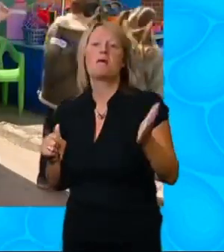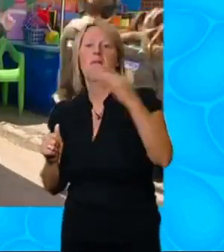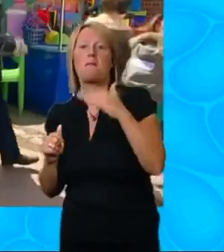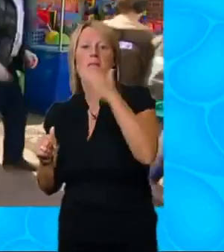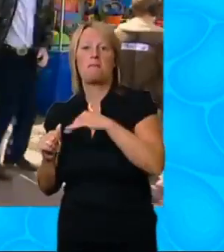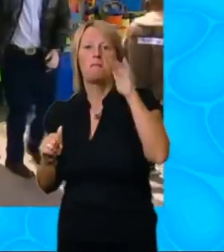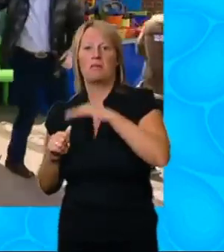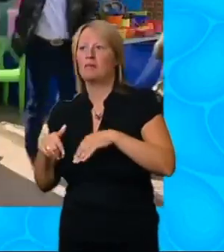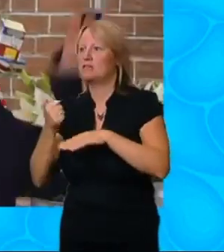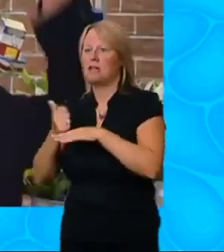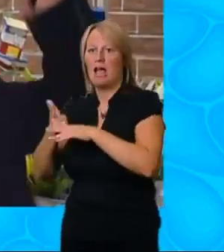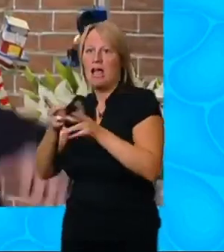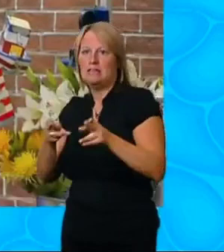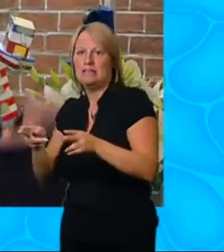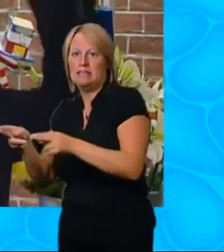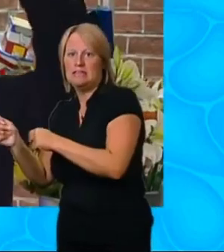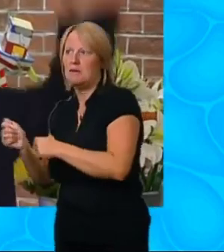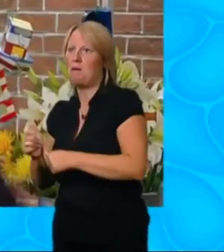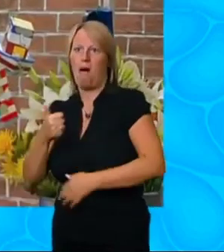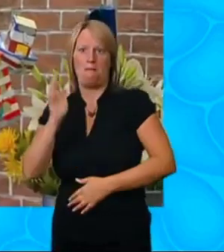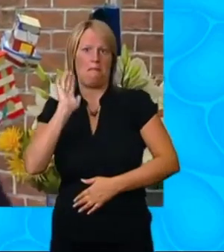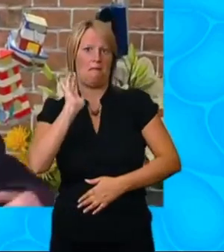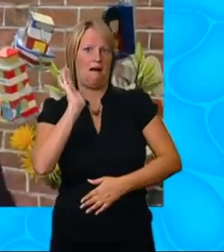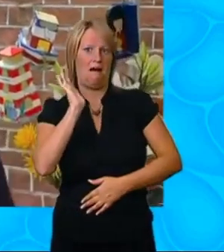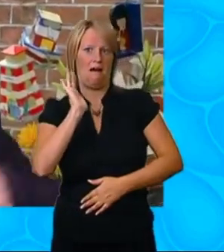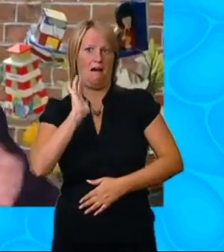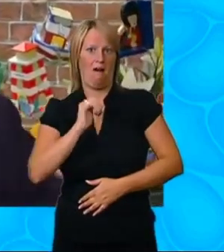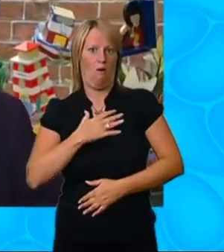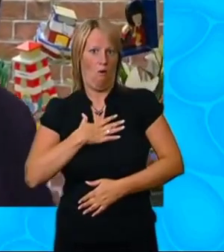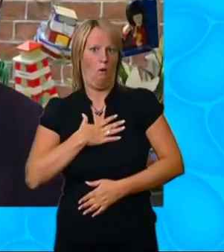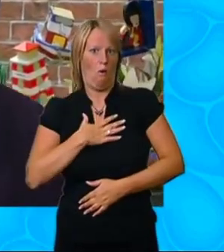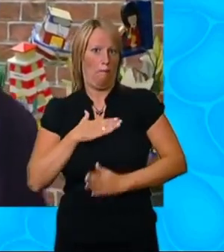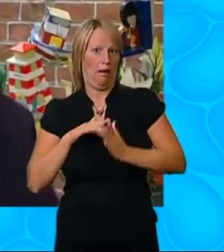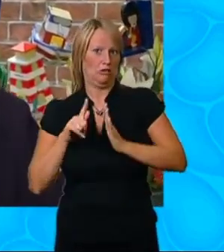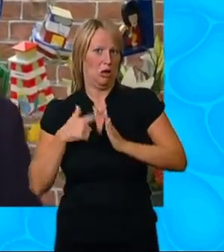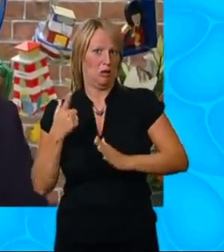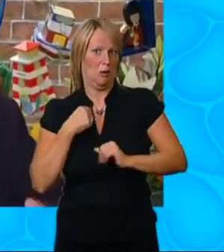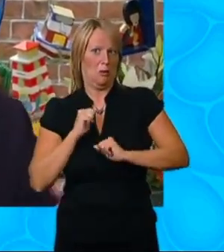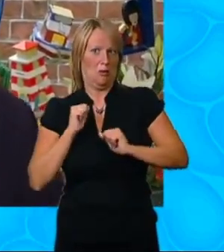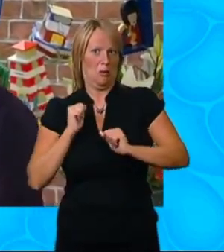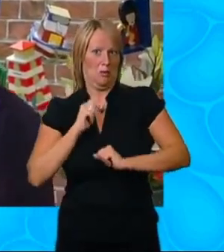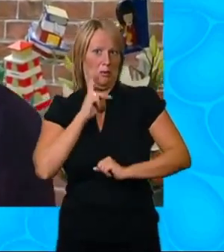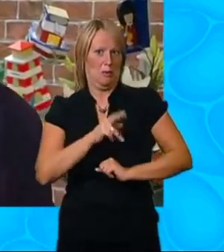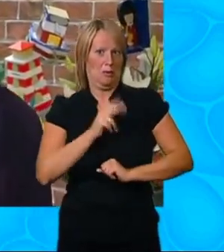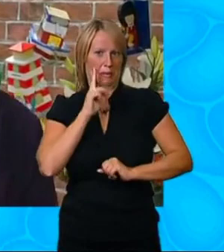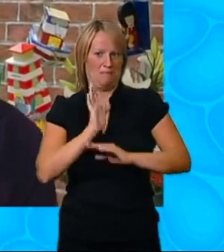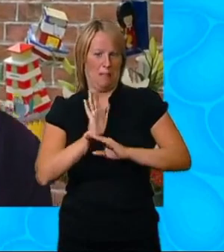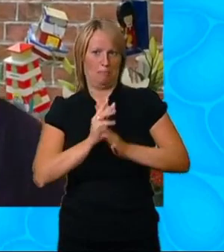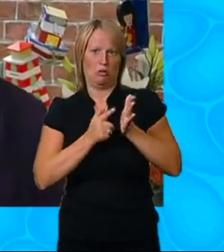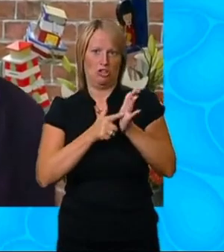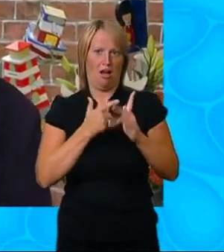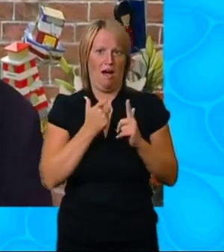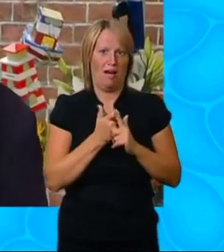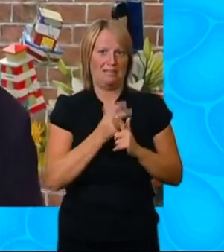editing. Bye, Rudy! Bye, Mickey John! See ya! Oh, that went pretty well. I can't wait to show my film to Jack and he can